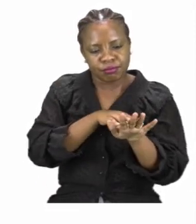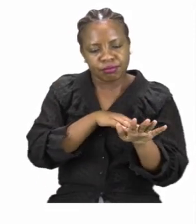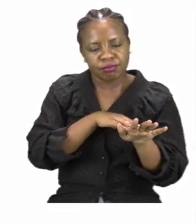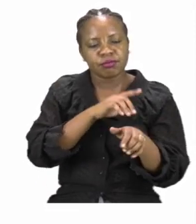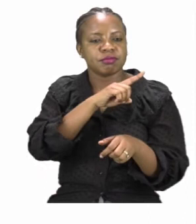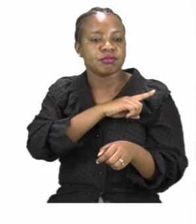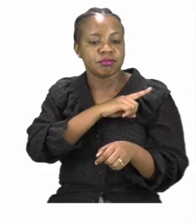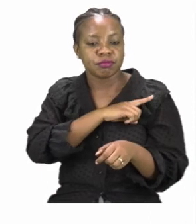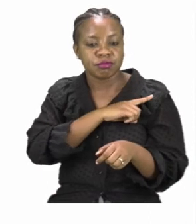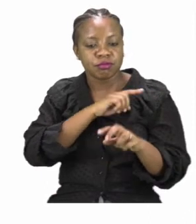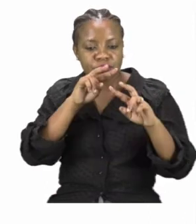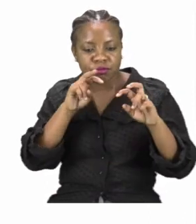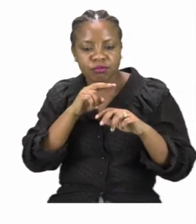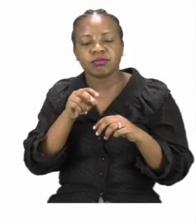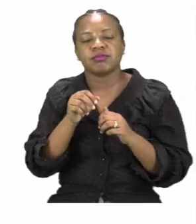read.